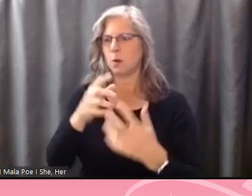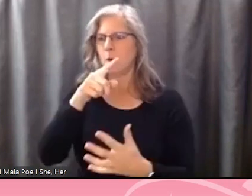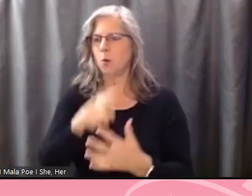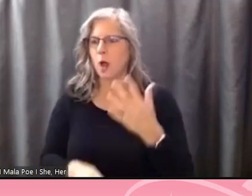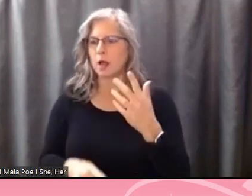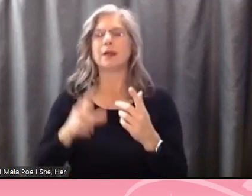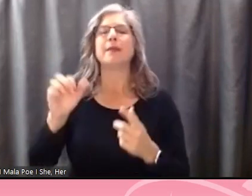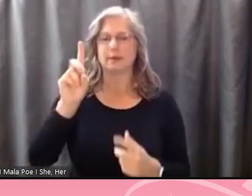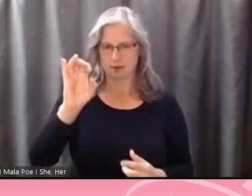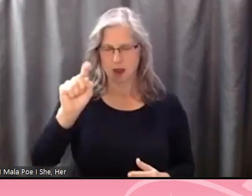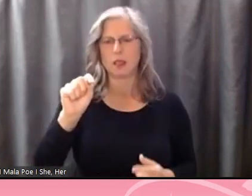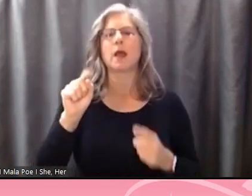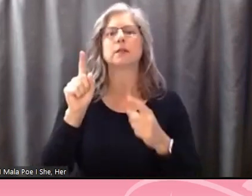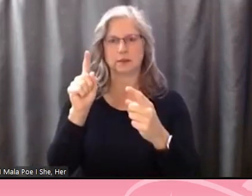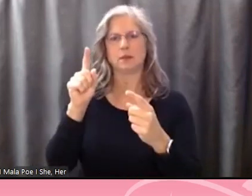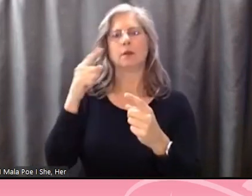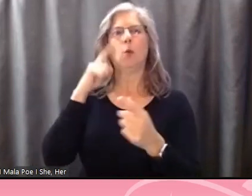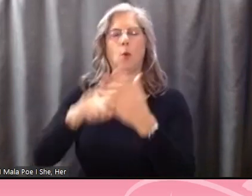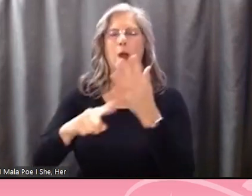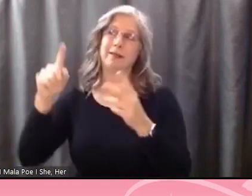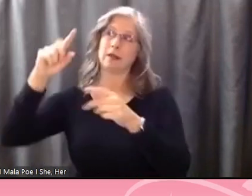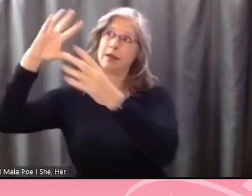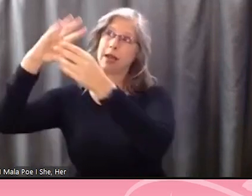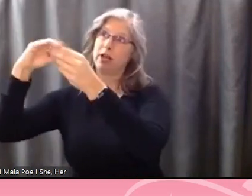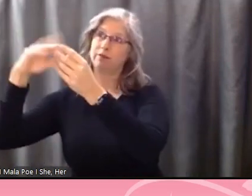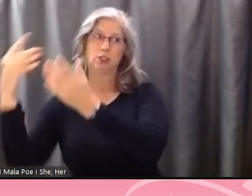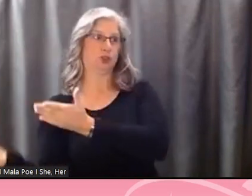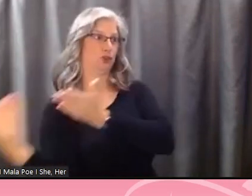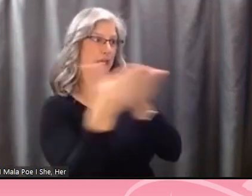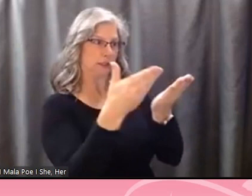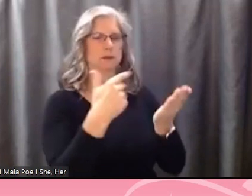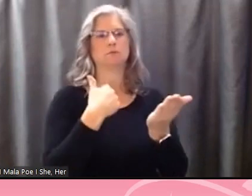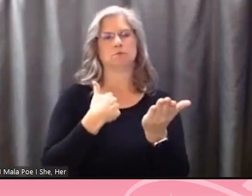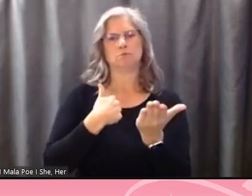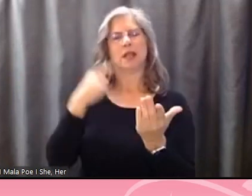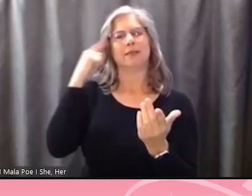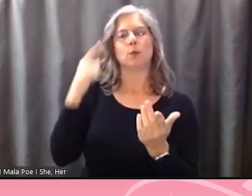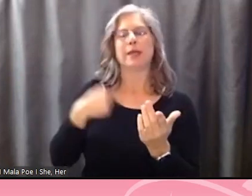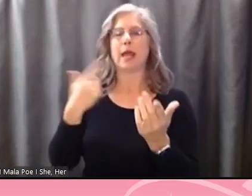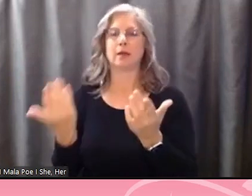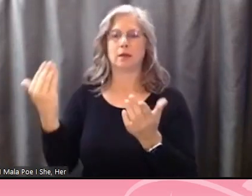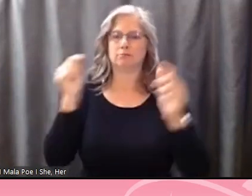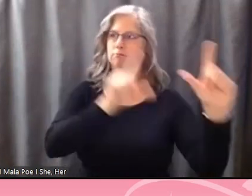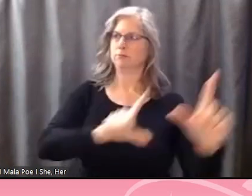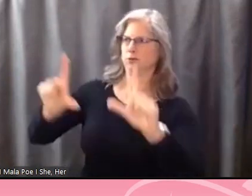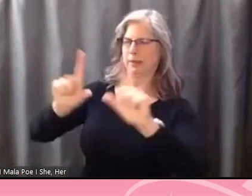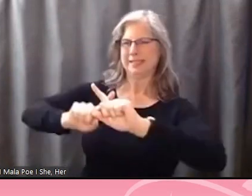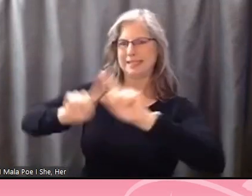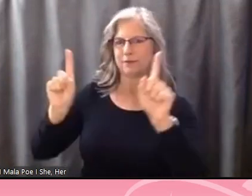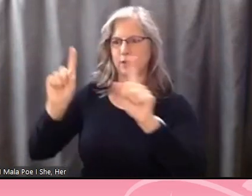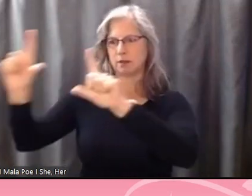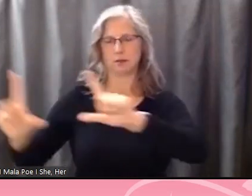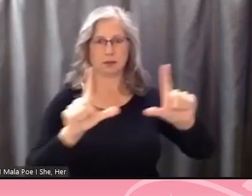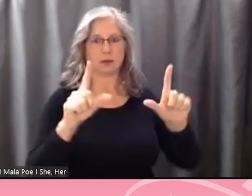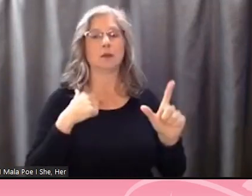native suggests they should. I argue we can reframe our language experiences, and in the words of the